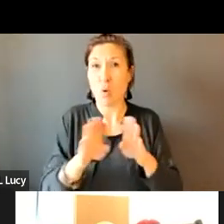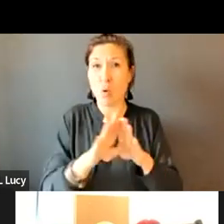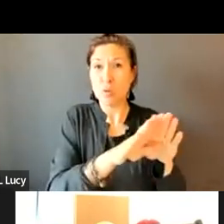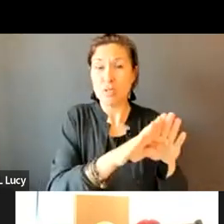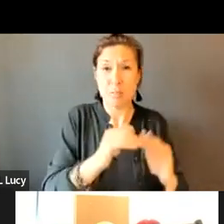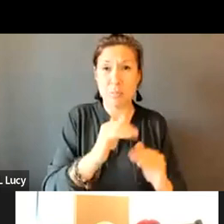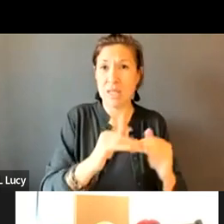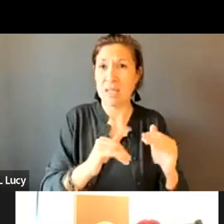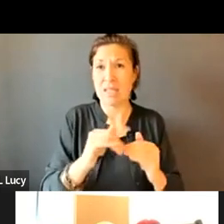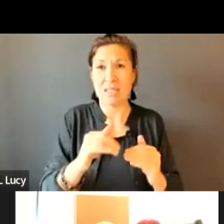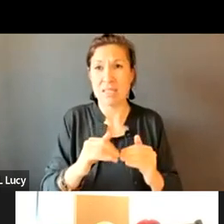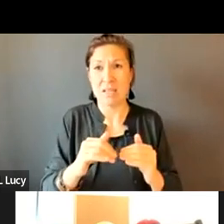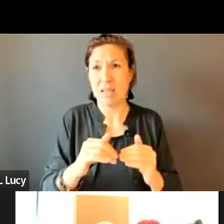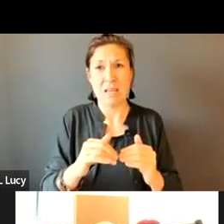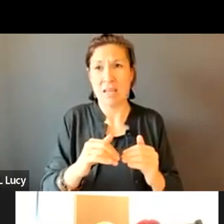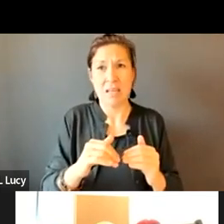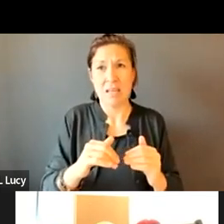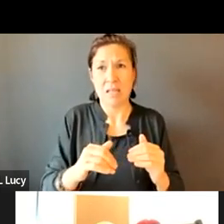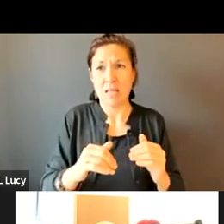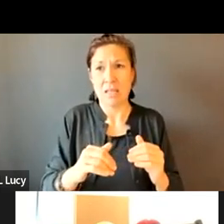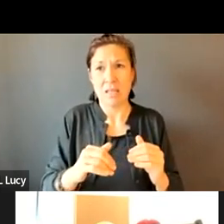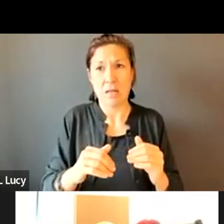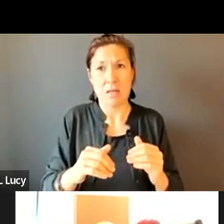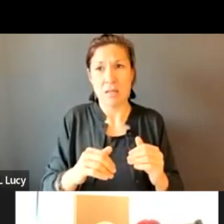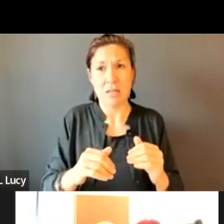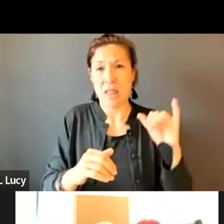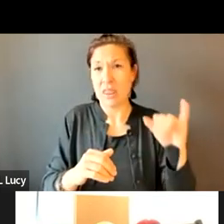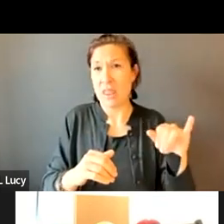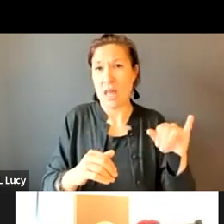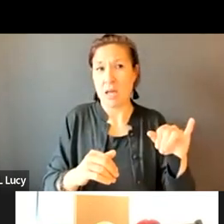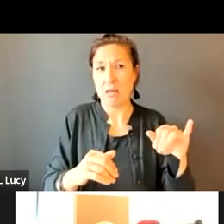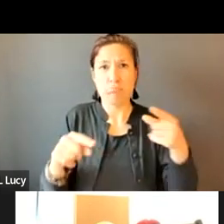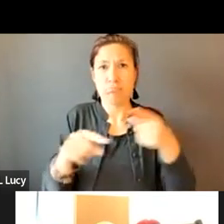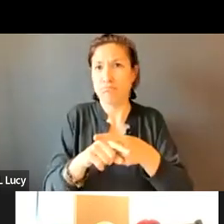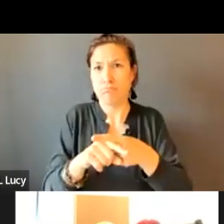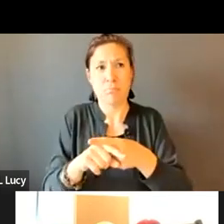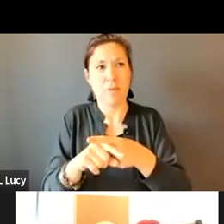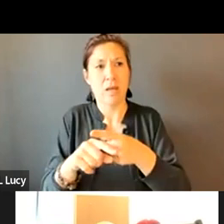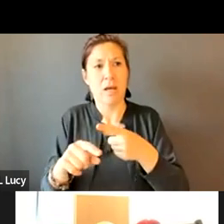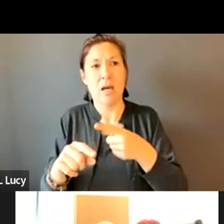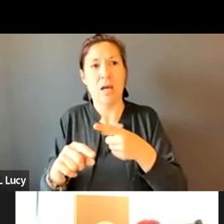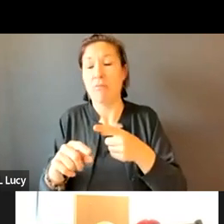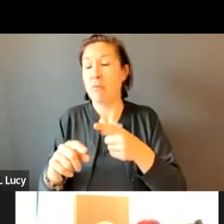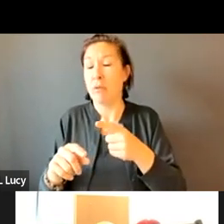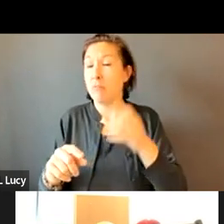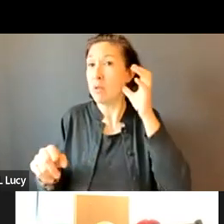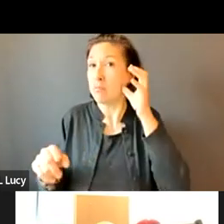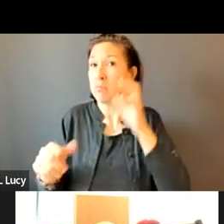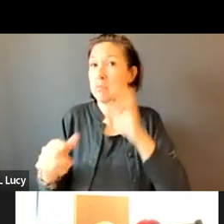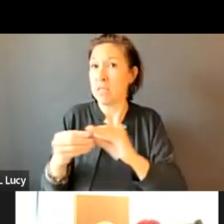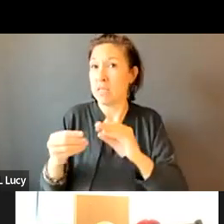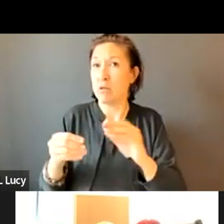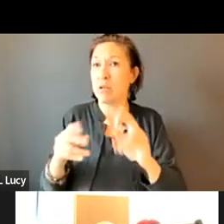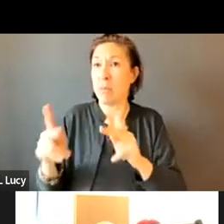is in direct conflict with the testimony we've heard together as a body from all of the families and community members that have come before